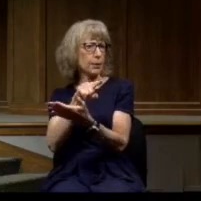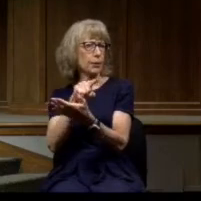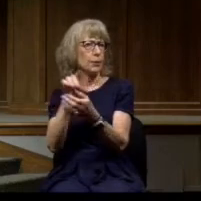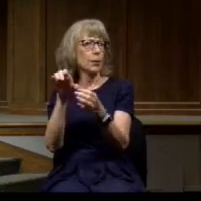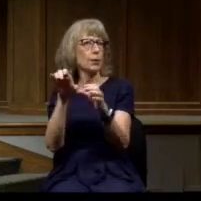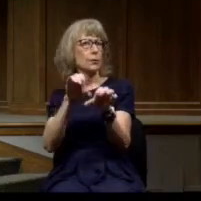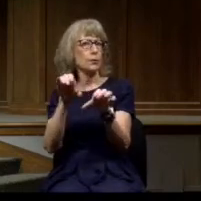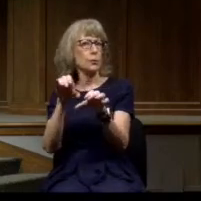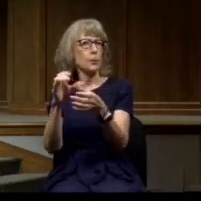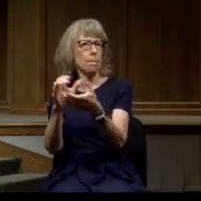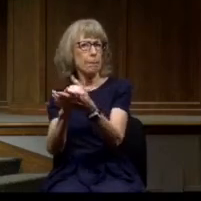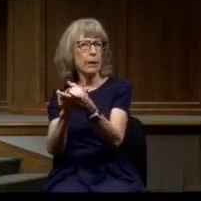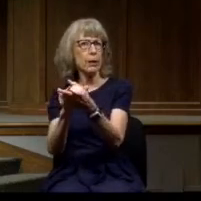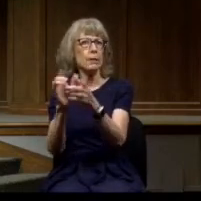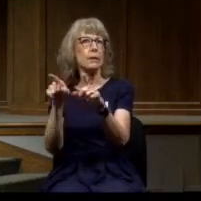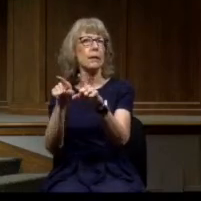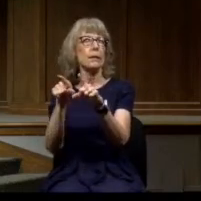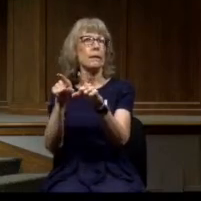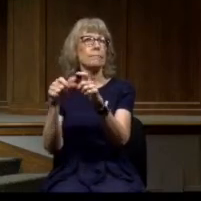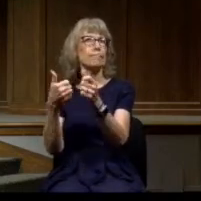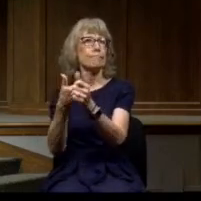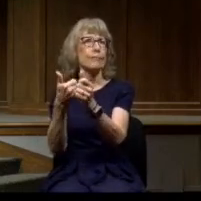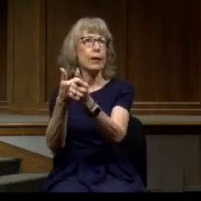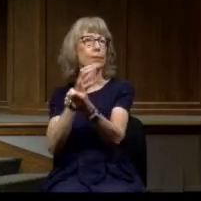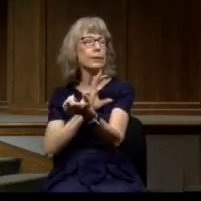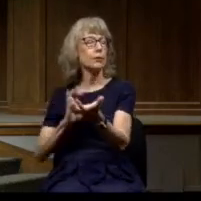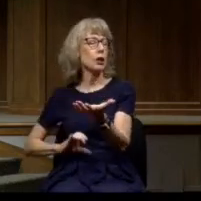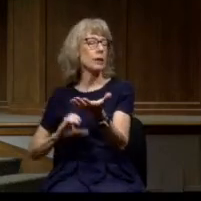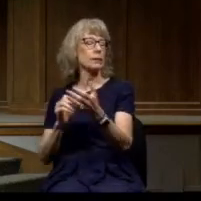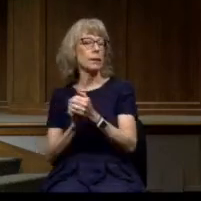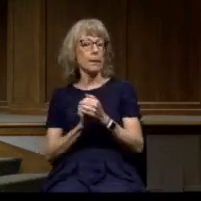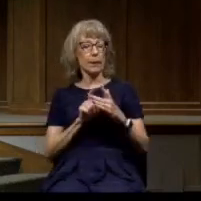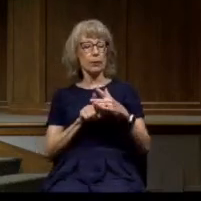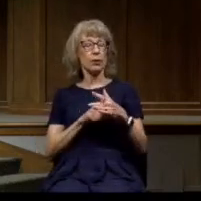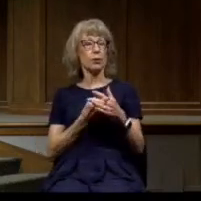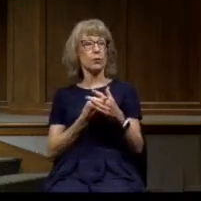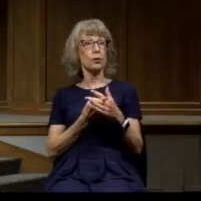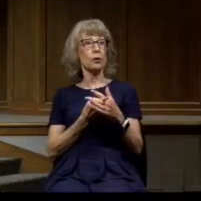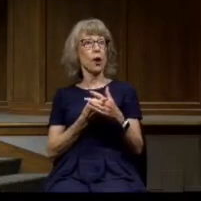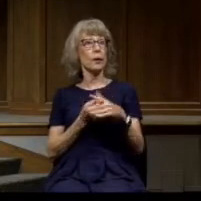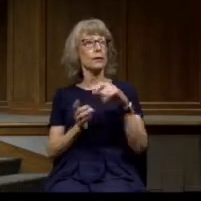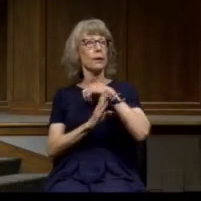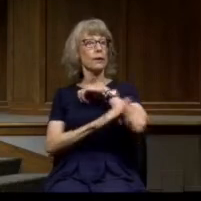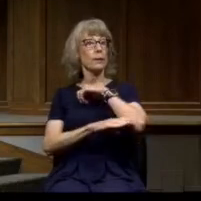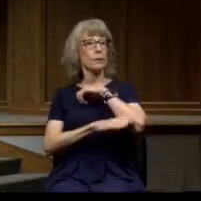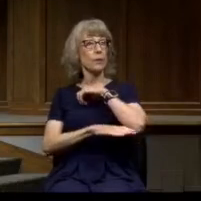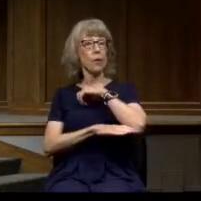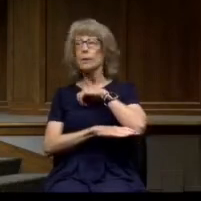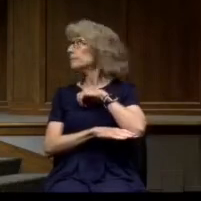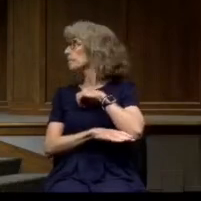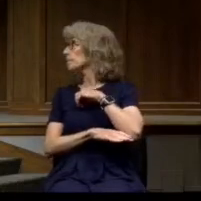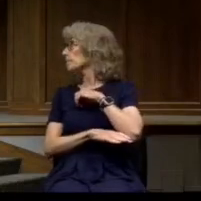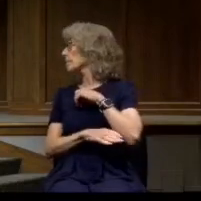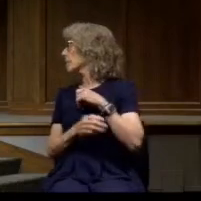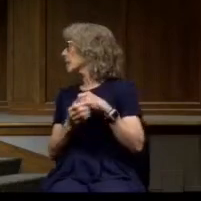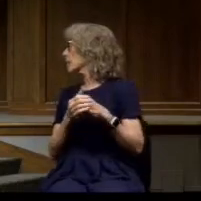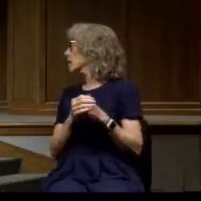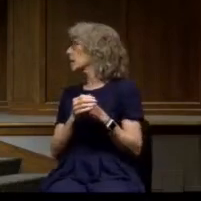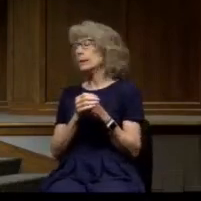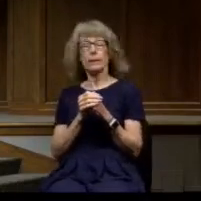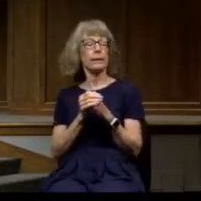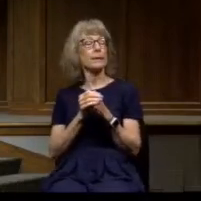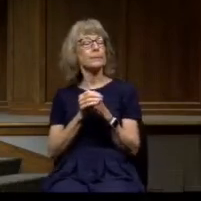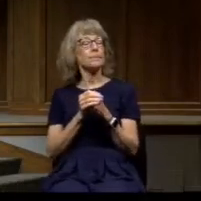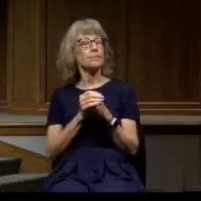Christ followers? But to start off this fall, for the next few weeks, this is really the angle